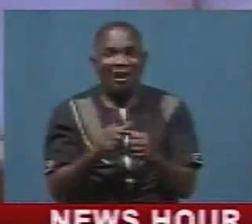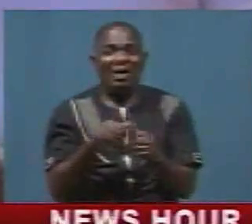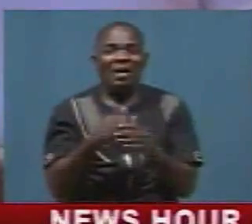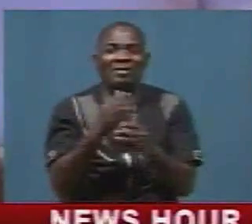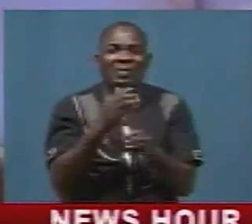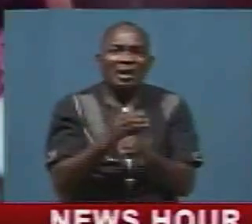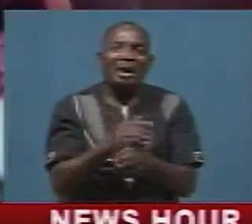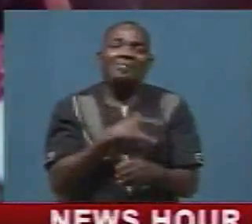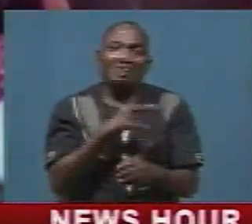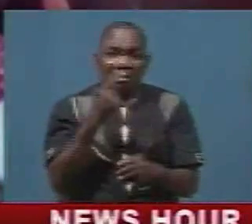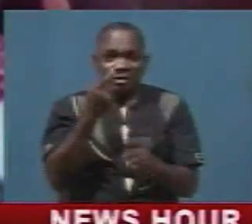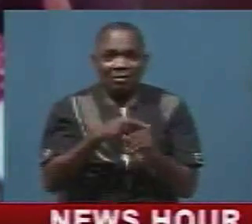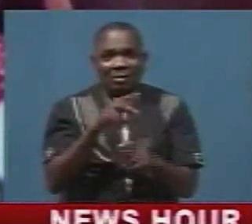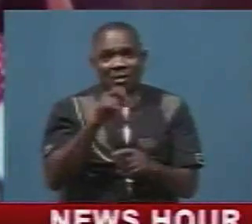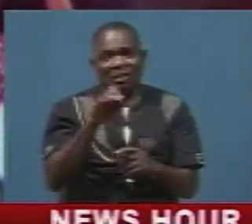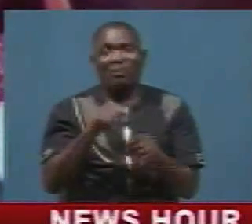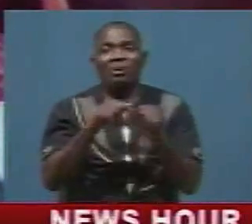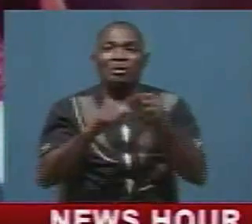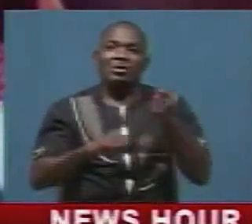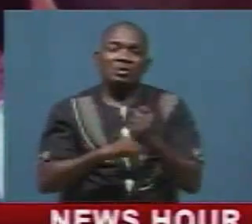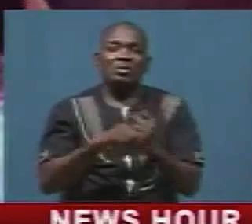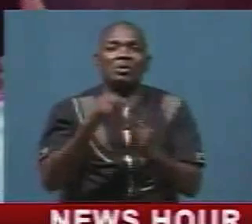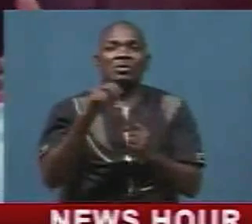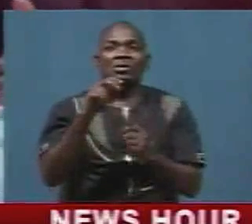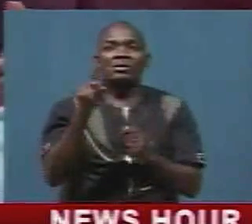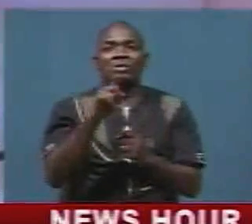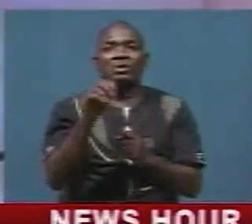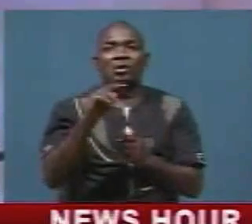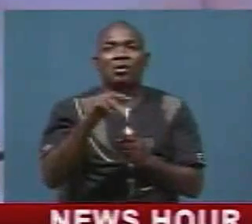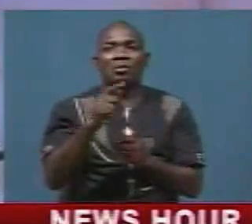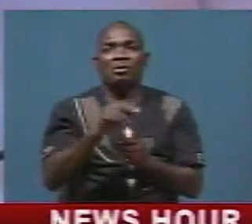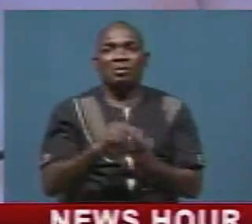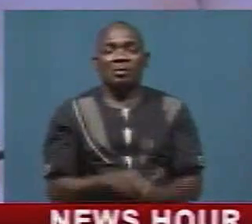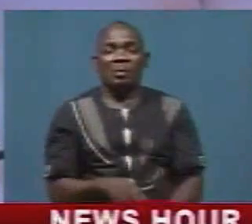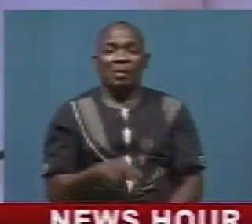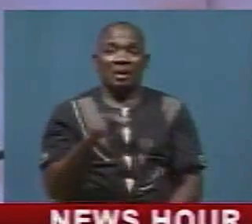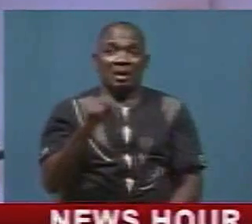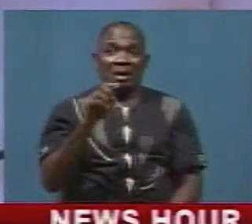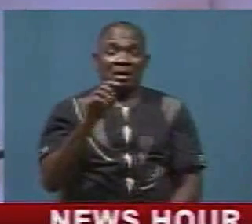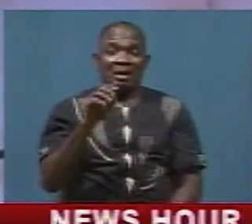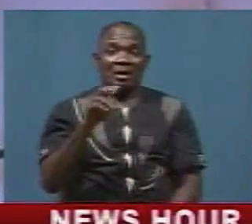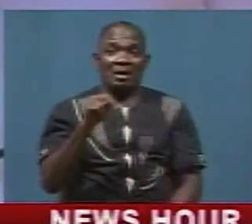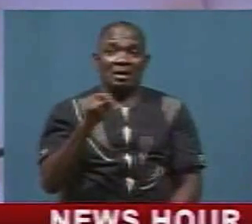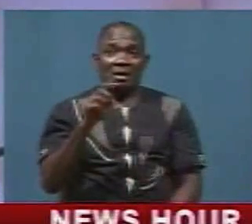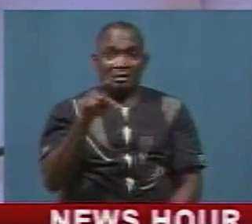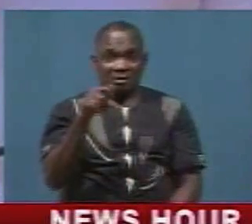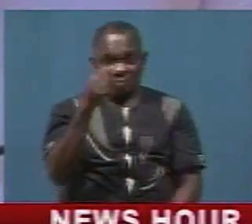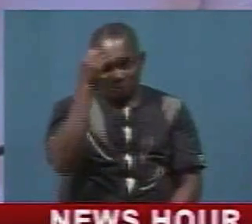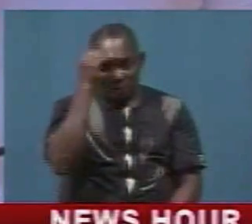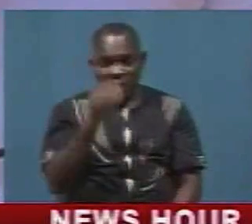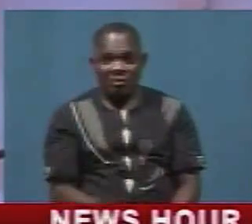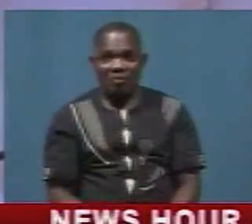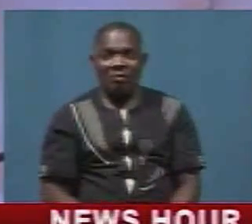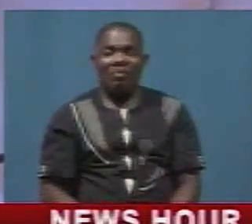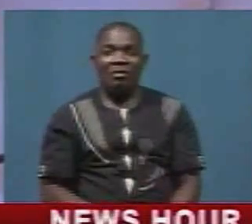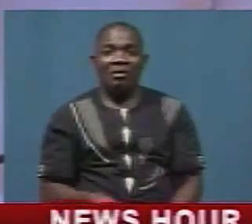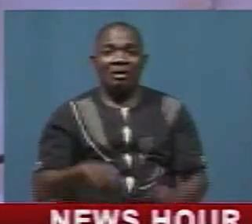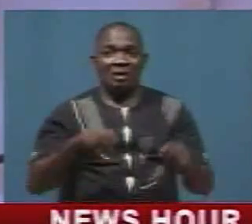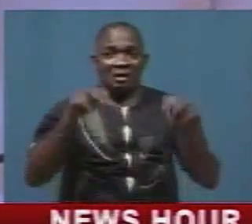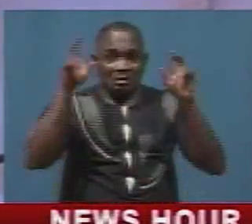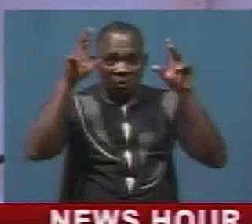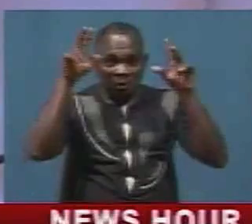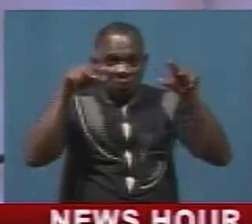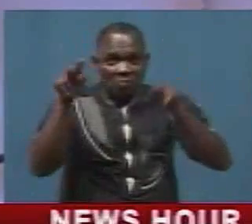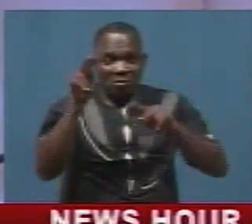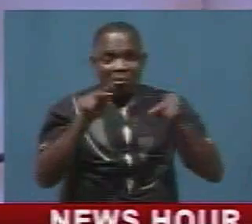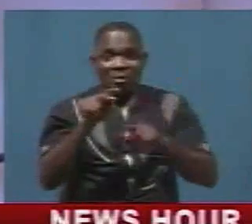and passion from the NDC when they were in power. NDC party in power. And you know, Muslim